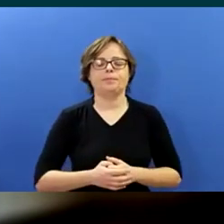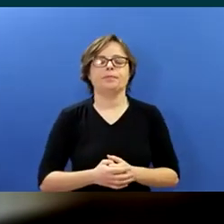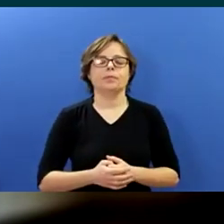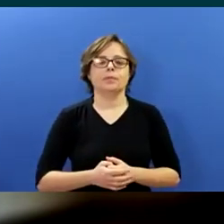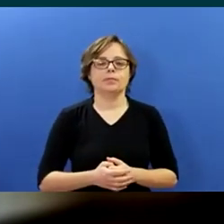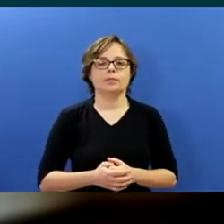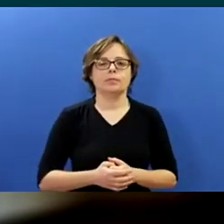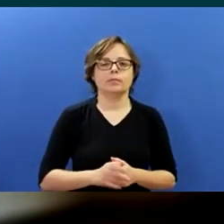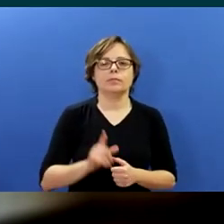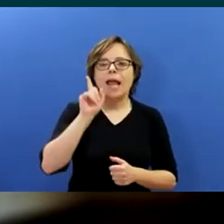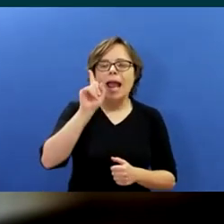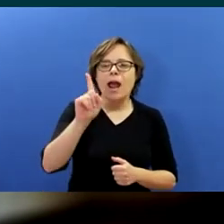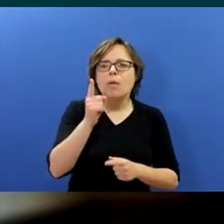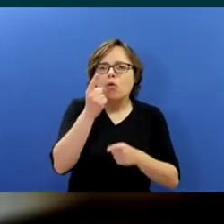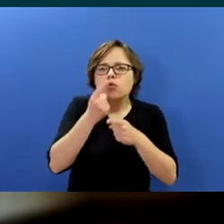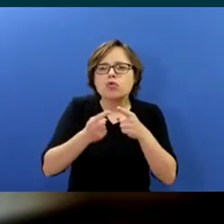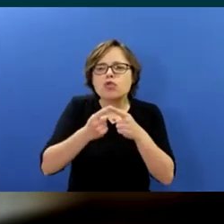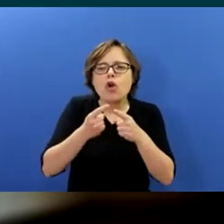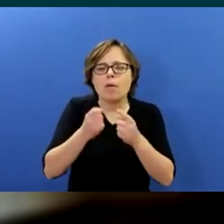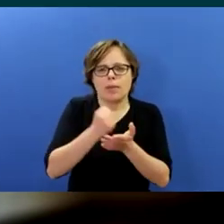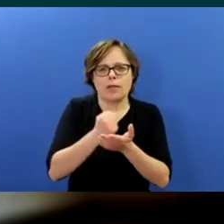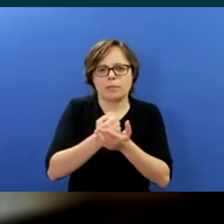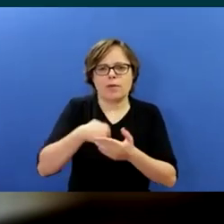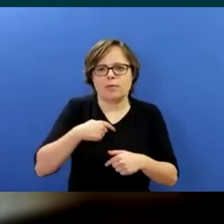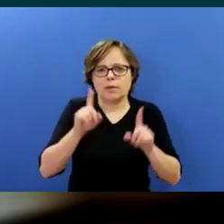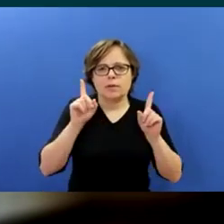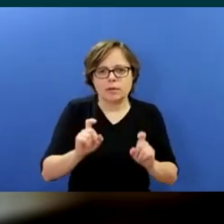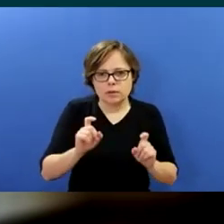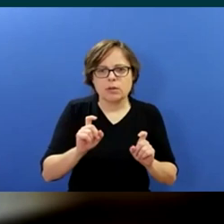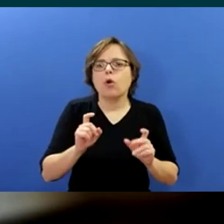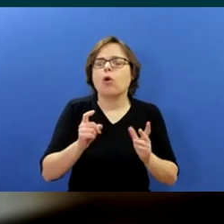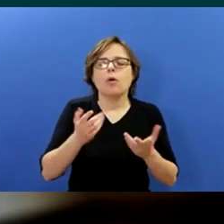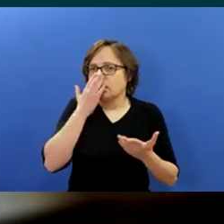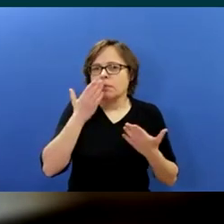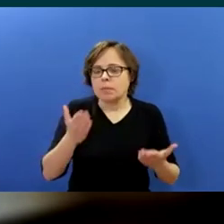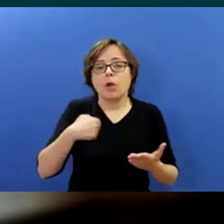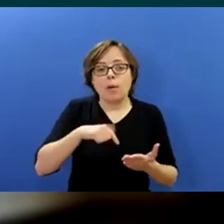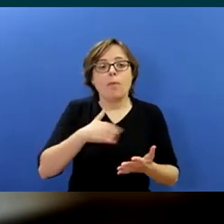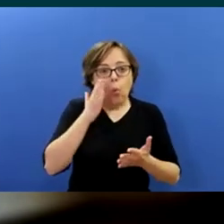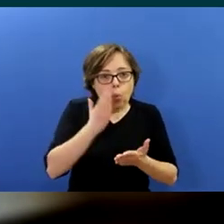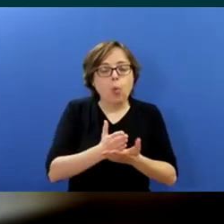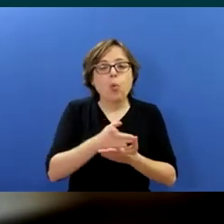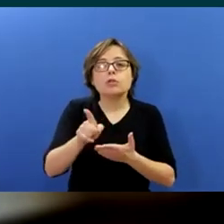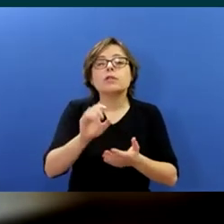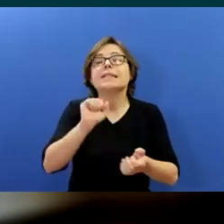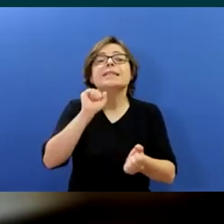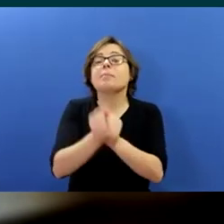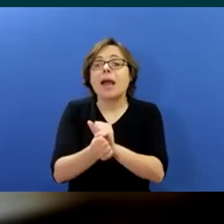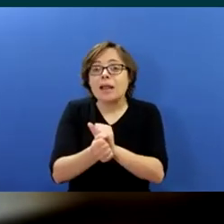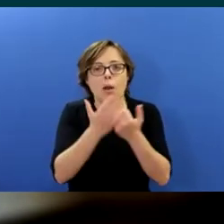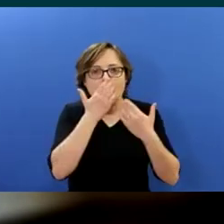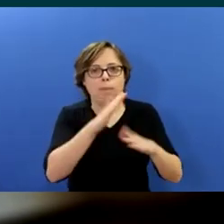started to show change already within the next couple of months is a working group with